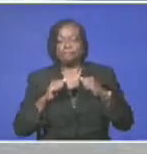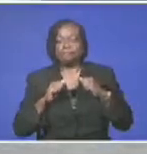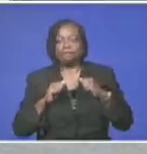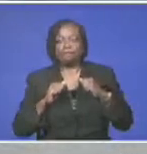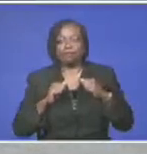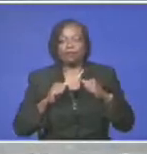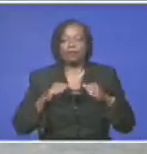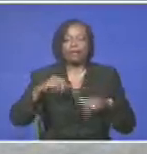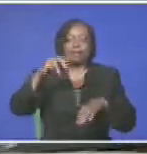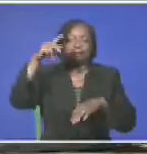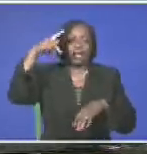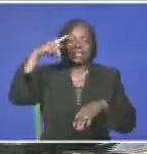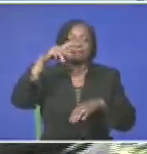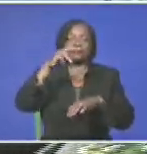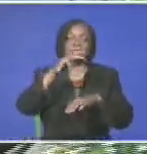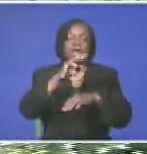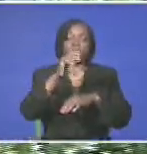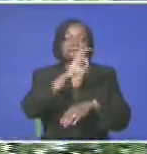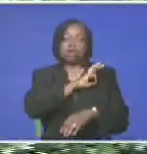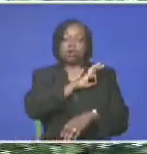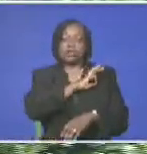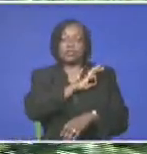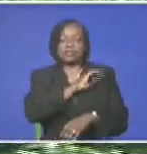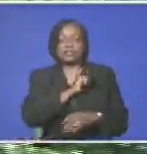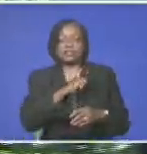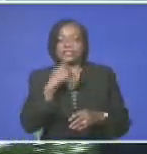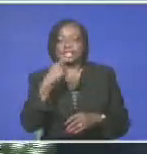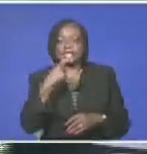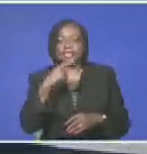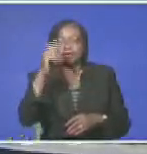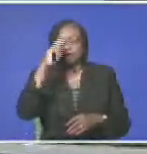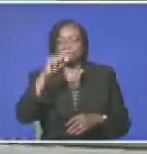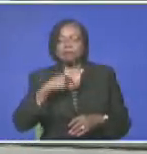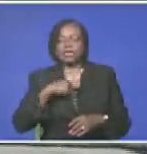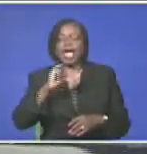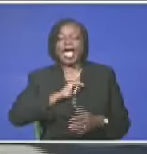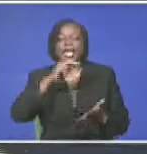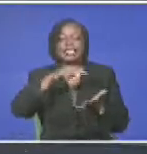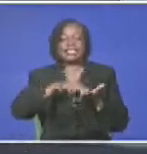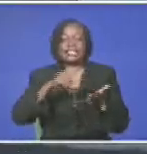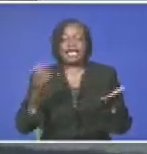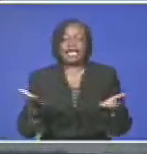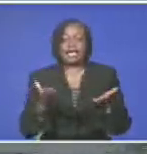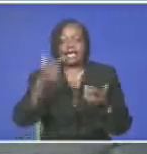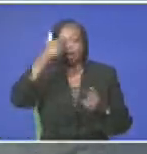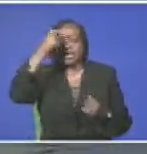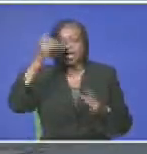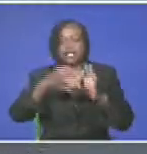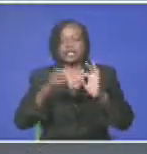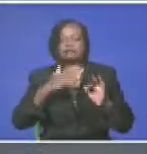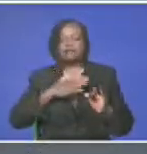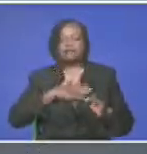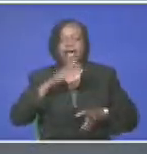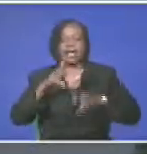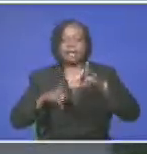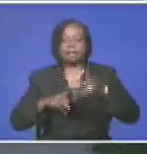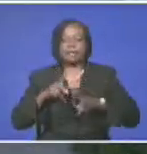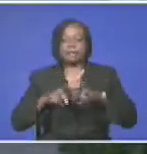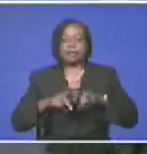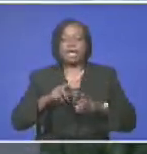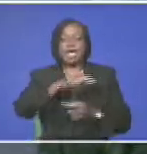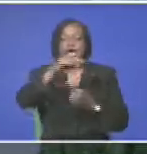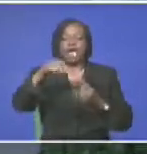of Parliament Piswell Forbes also highlighted the issue. So for me, I stand here because of my people. And